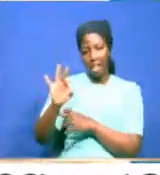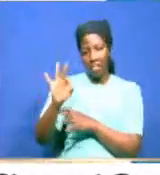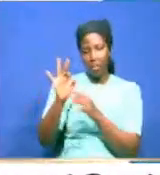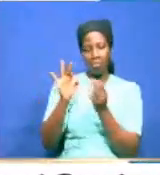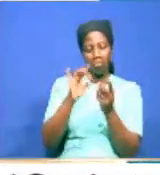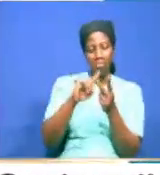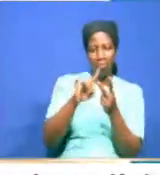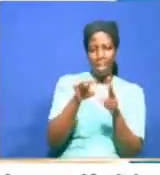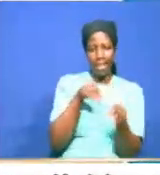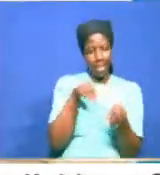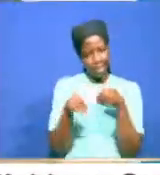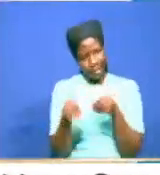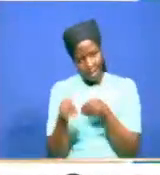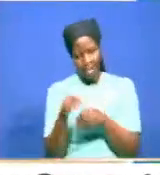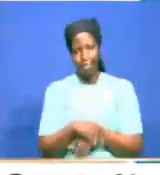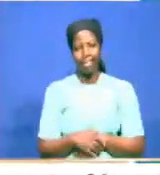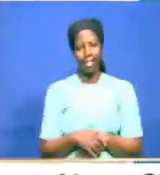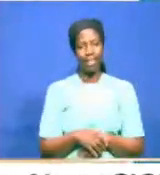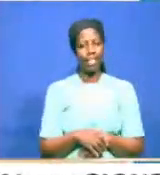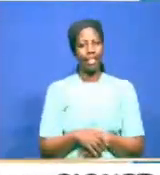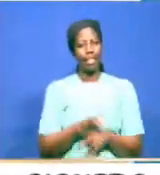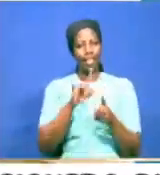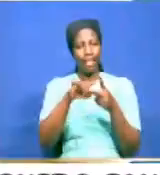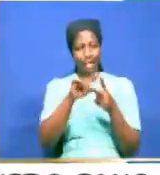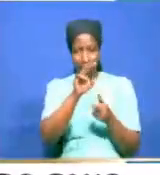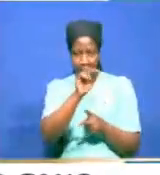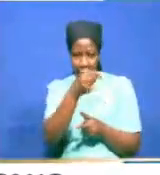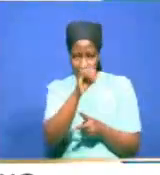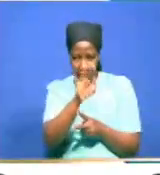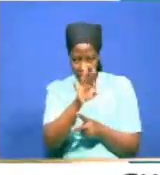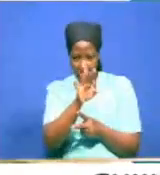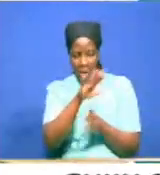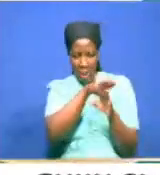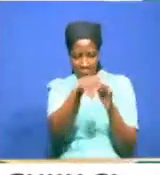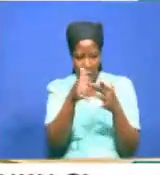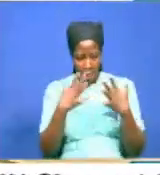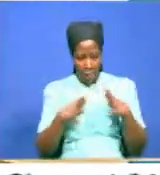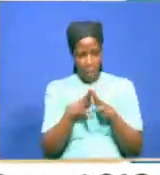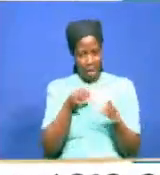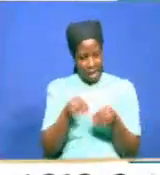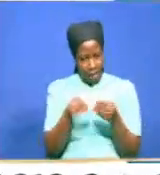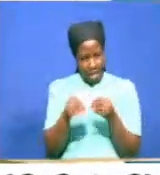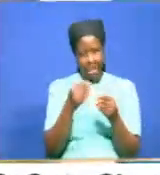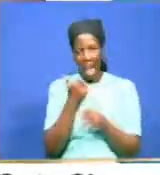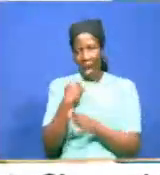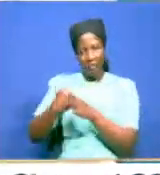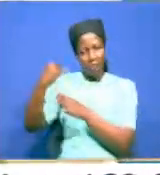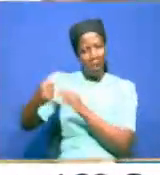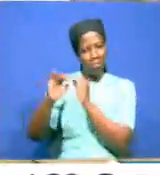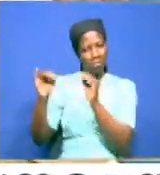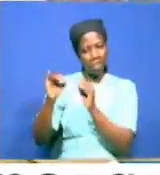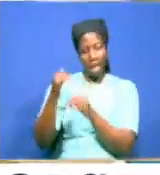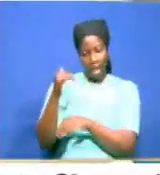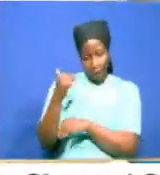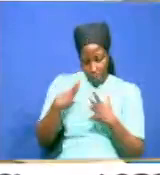to NHIF, not all persons with disabilities are covered. Mm-hmm. The persons with disabilities who are on permanent employment